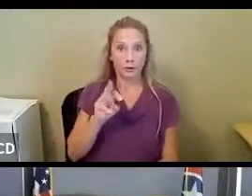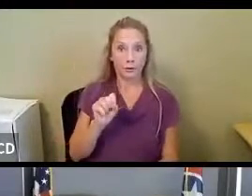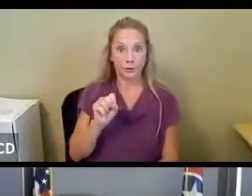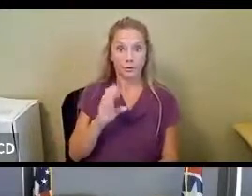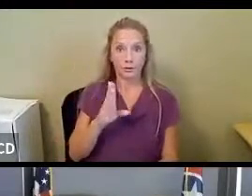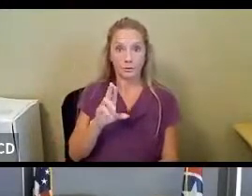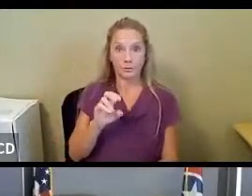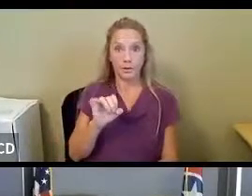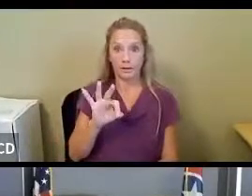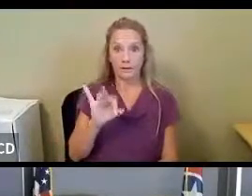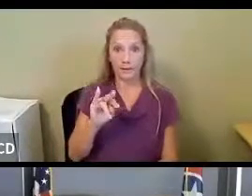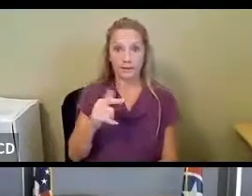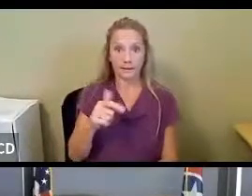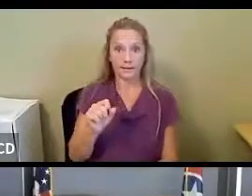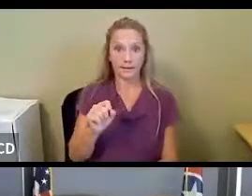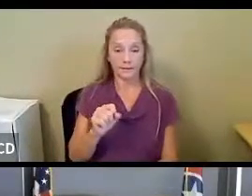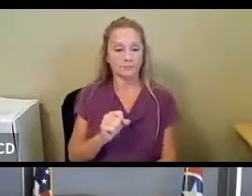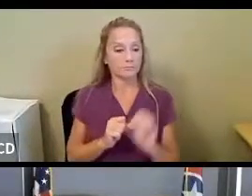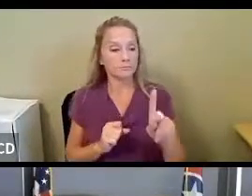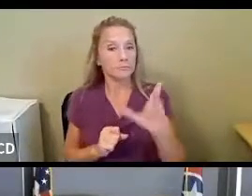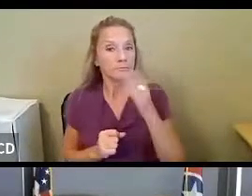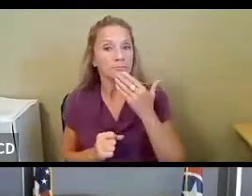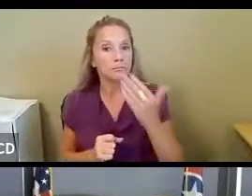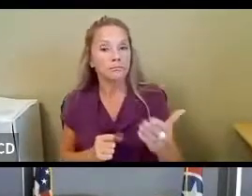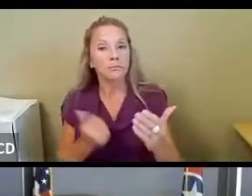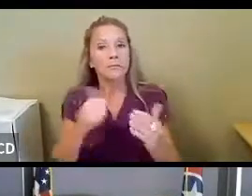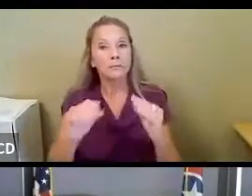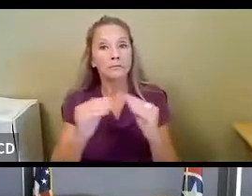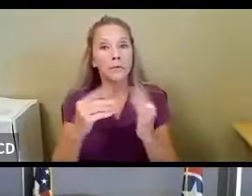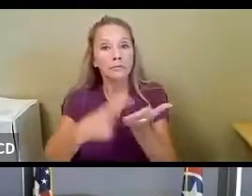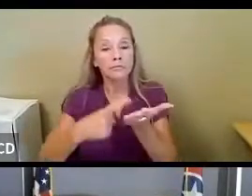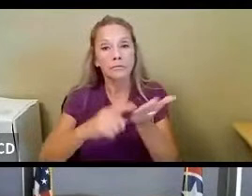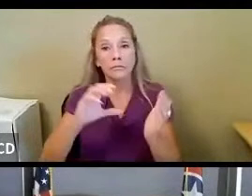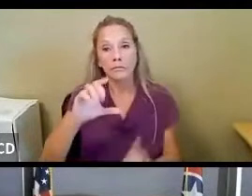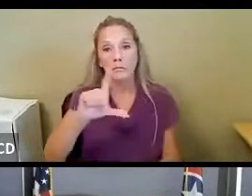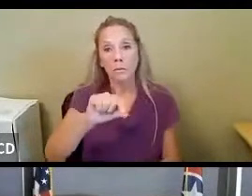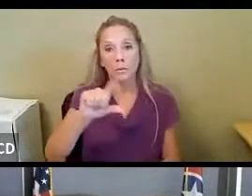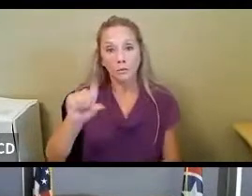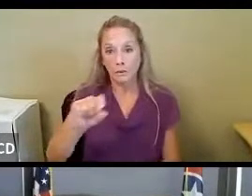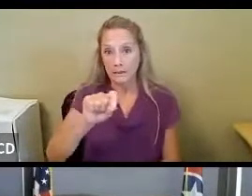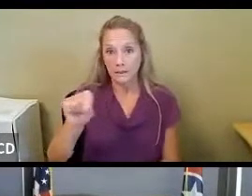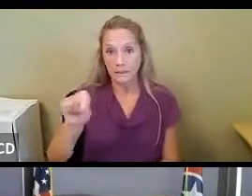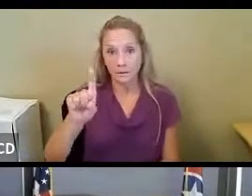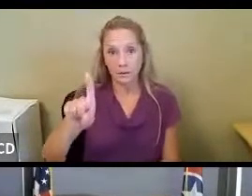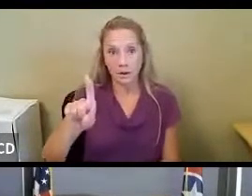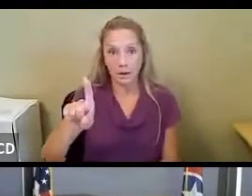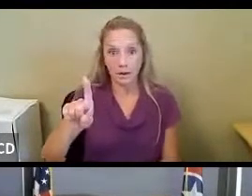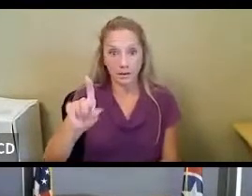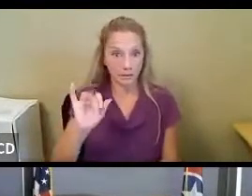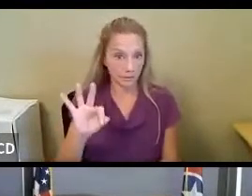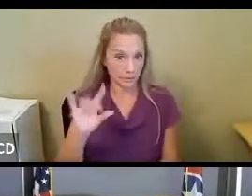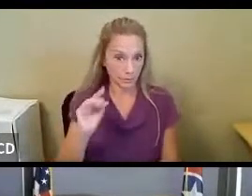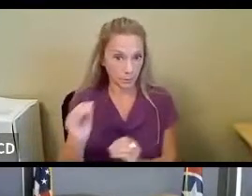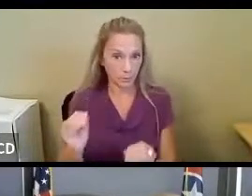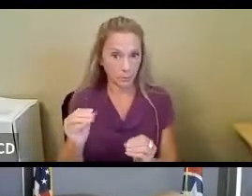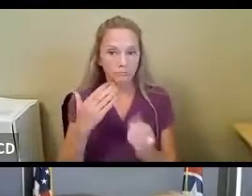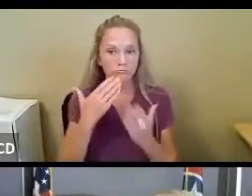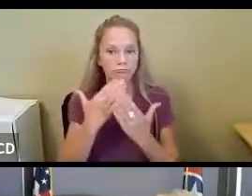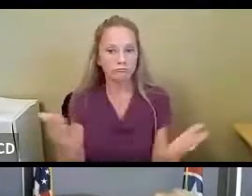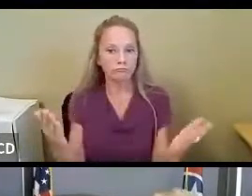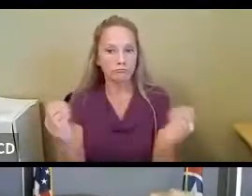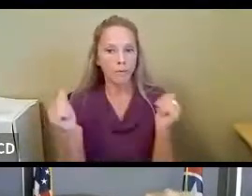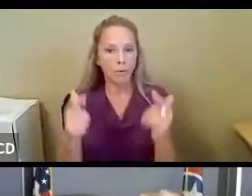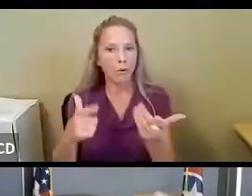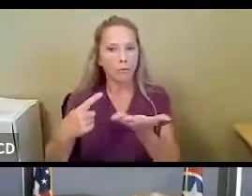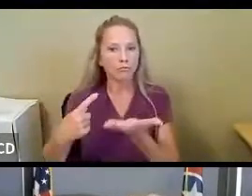Thank you. Any other discussions on 2020-1? If not, thanks to everyone for